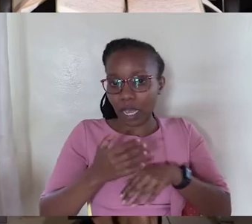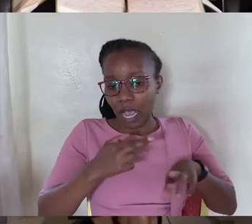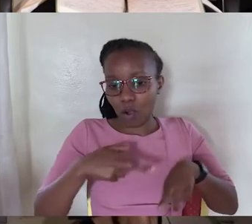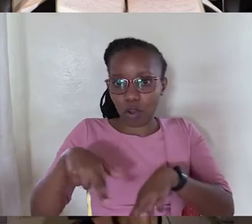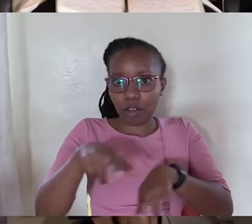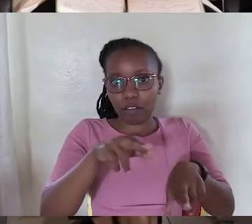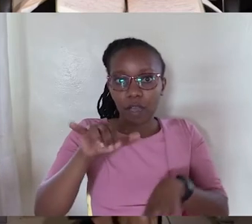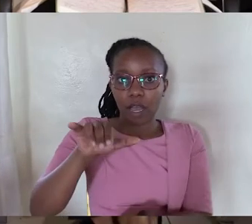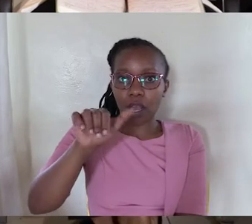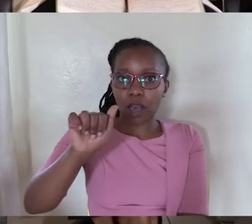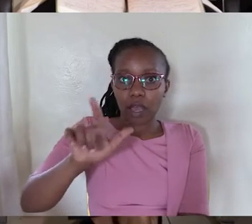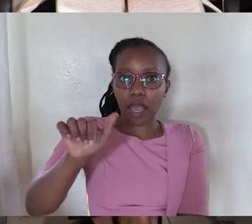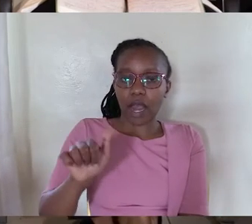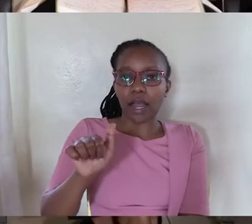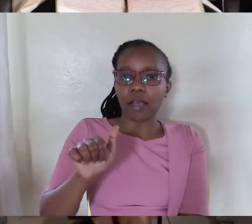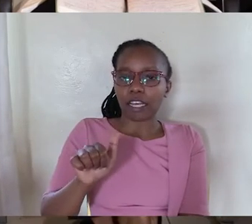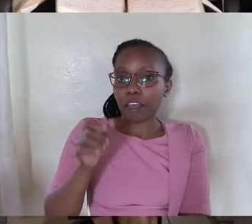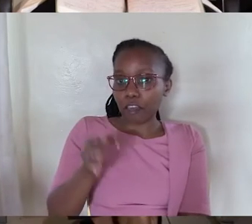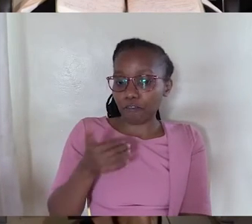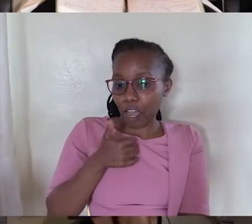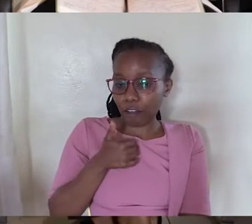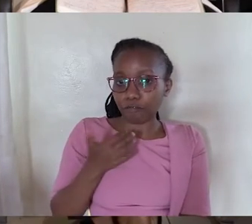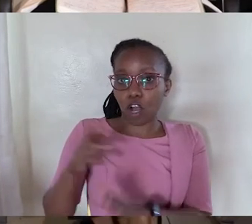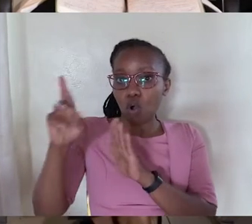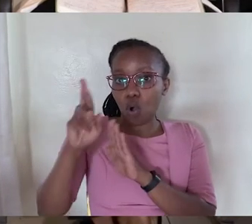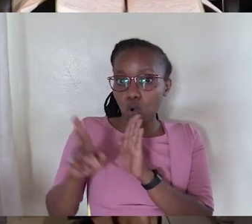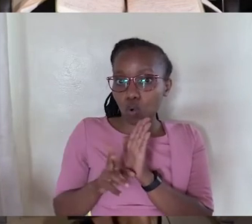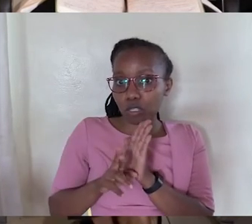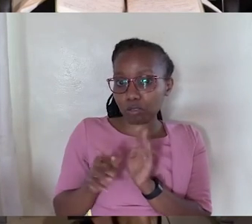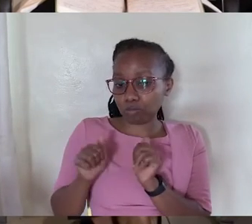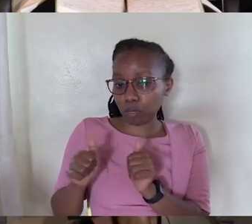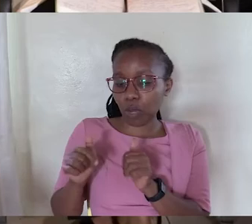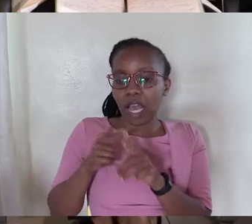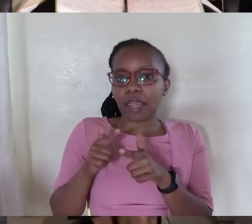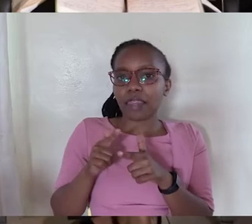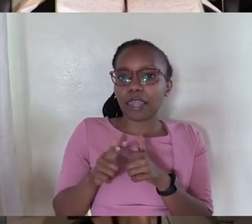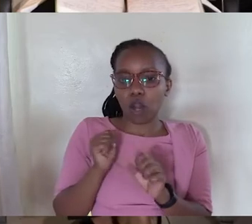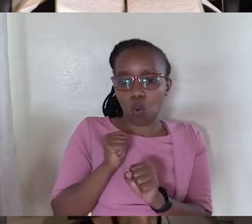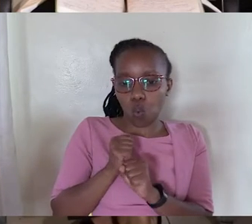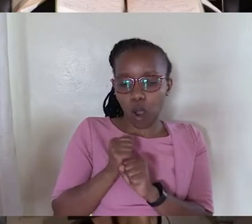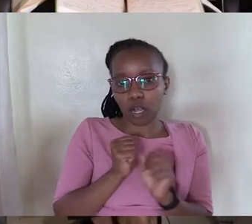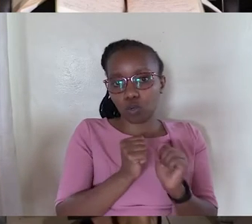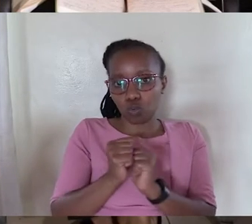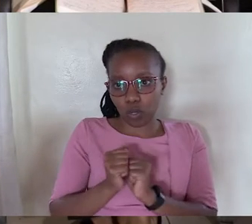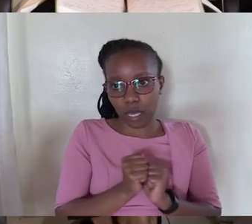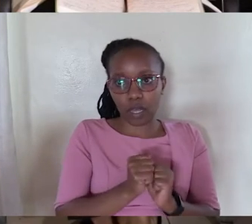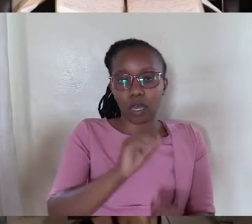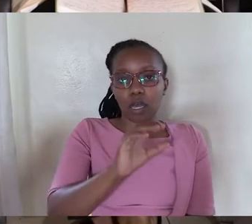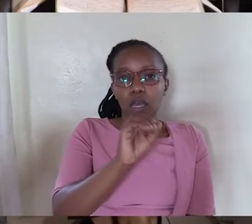in place, I mean, we would be able to work closely with the coroner and perhaps